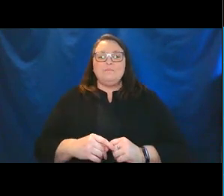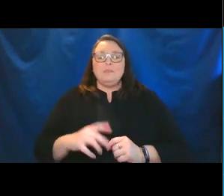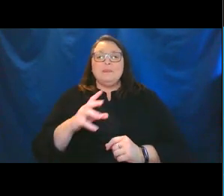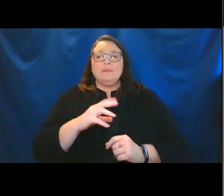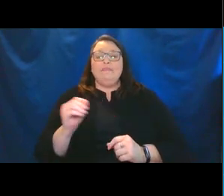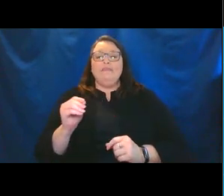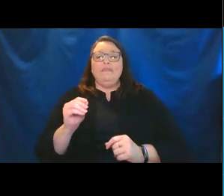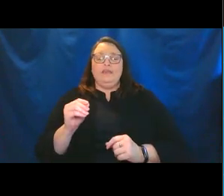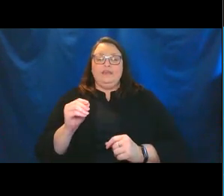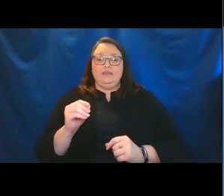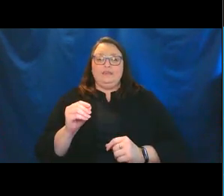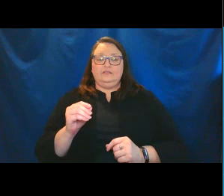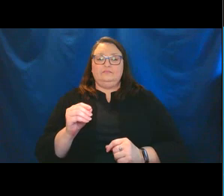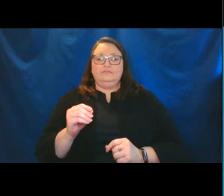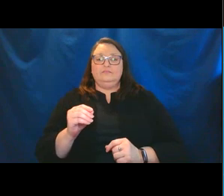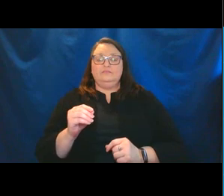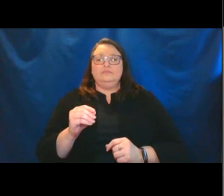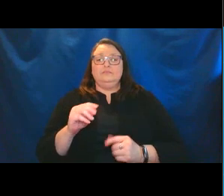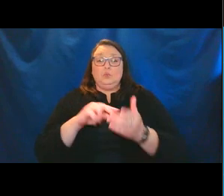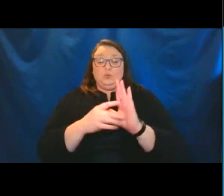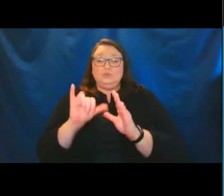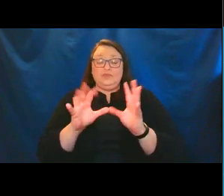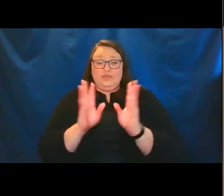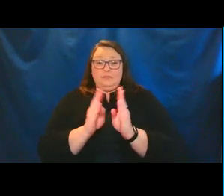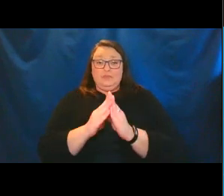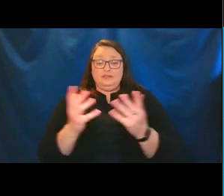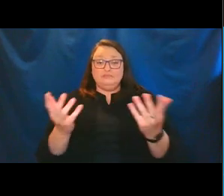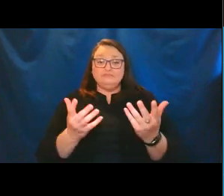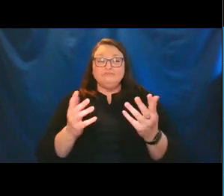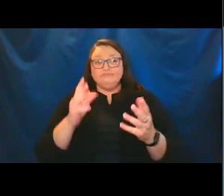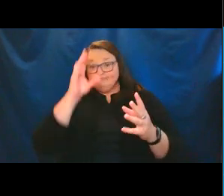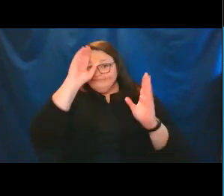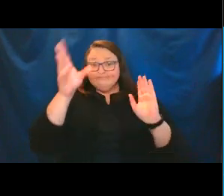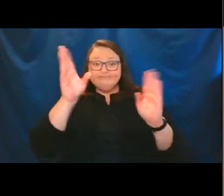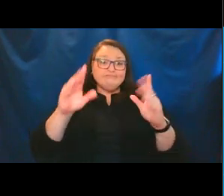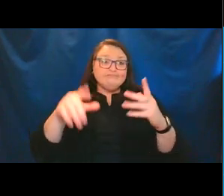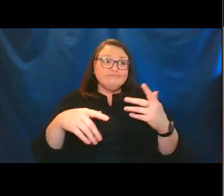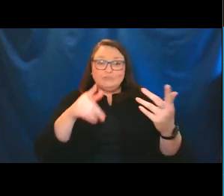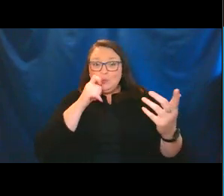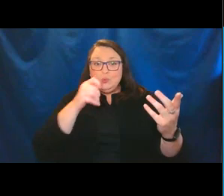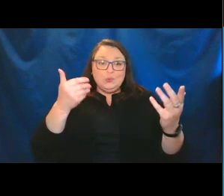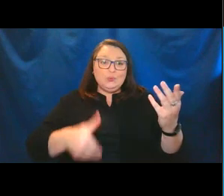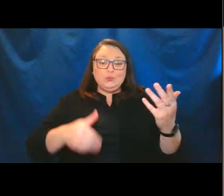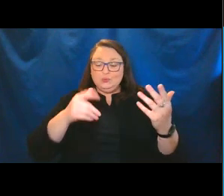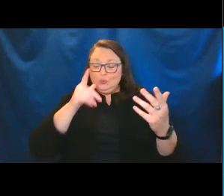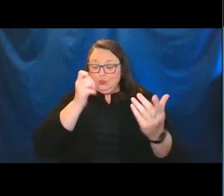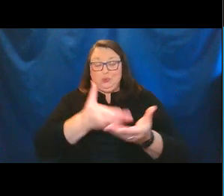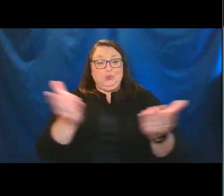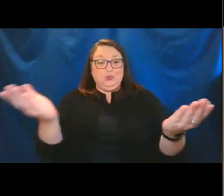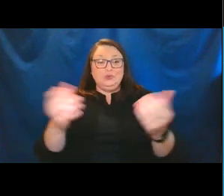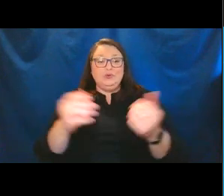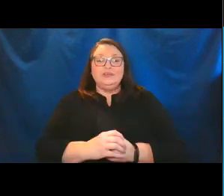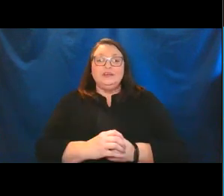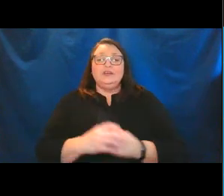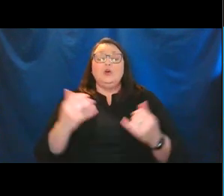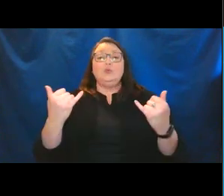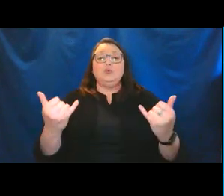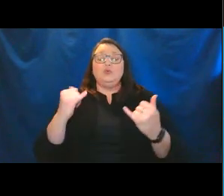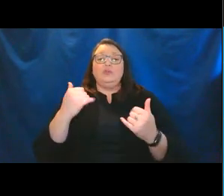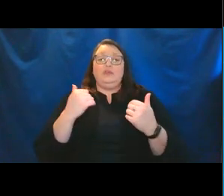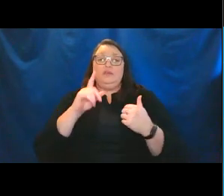And the purpose of that meeting was just to say hello and get to know one another. And we currently actually have